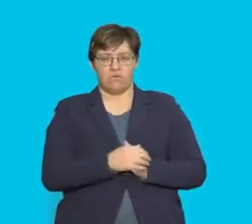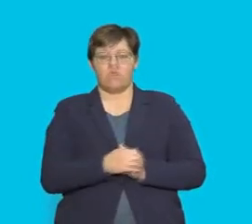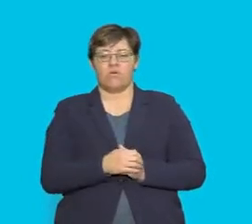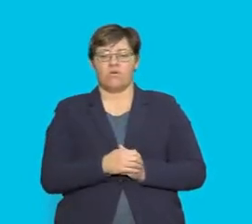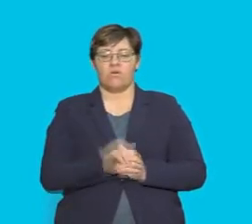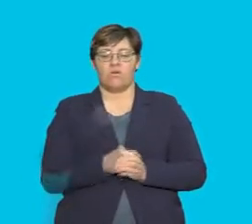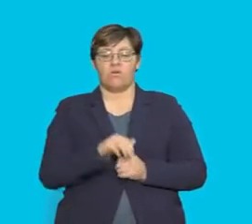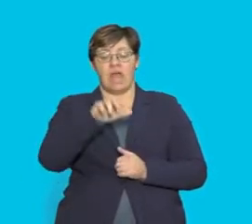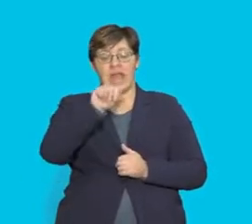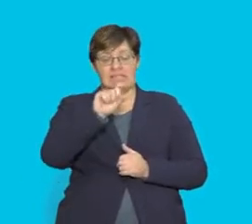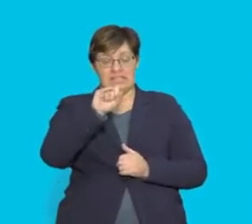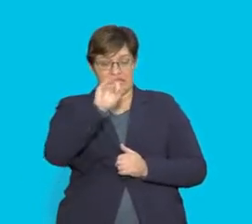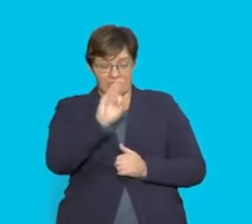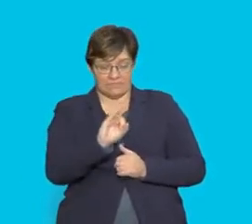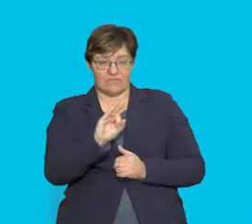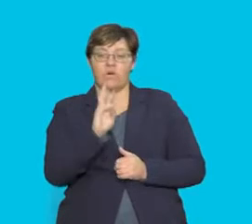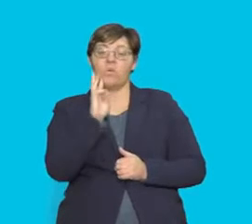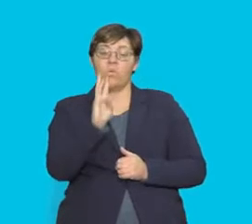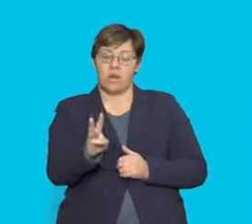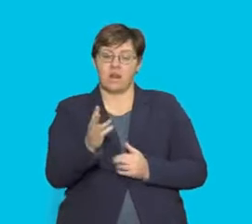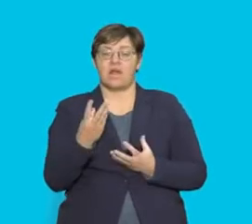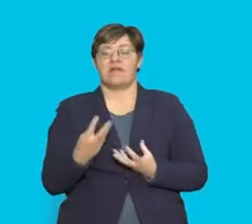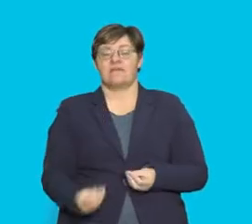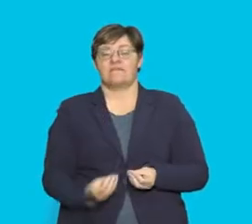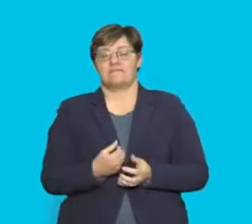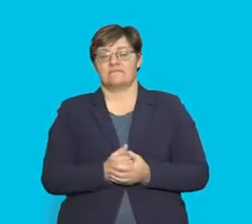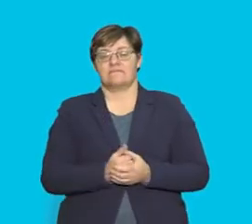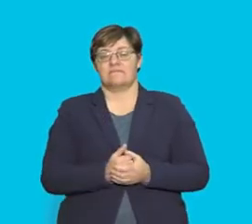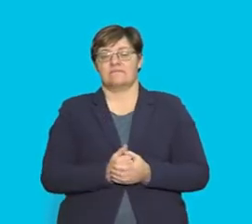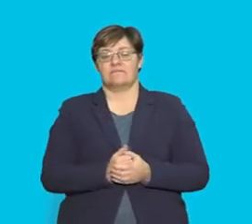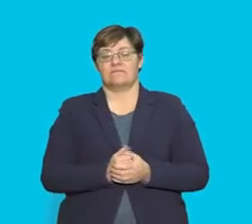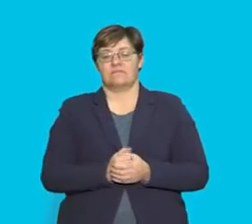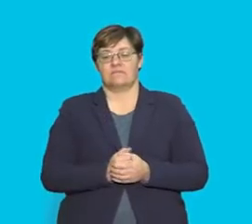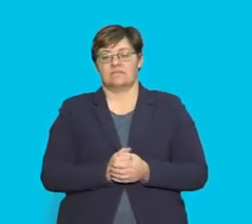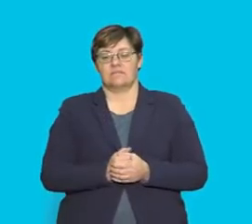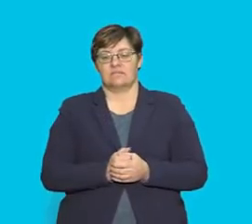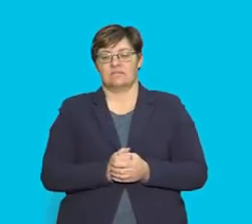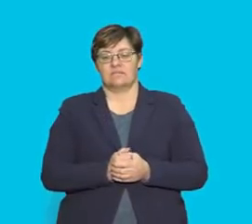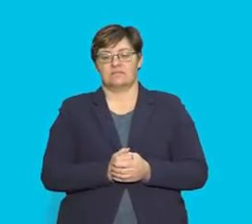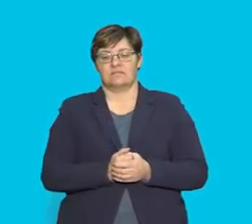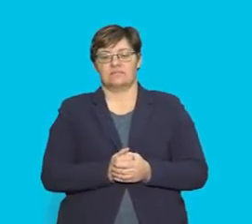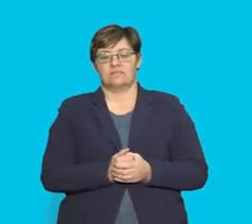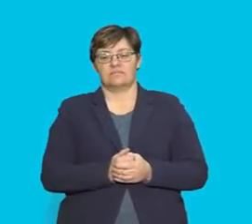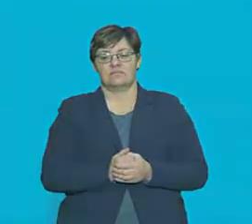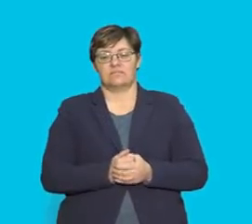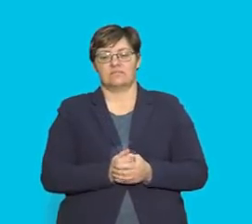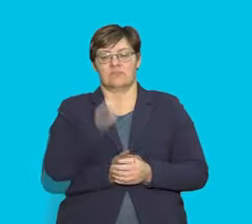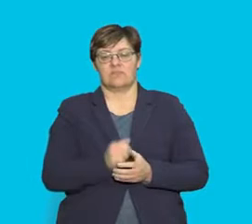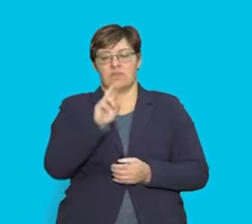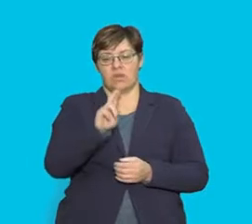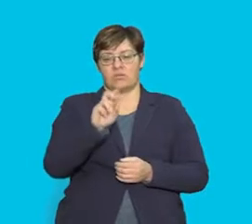Asif will have, so you will need to make a conclusion, right?